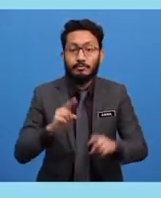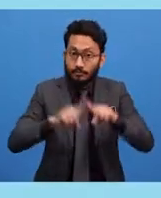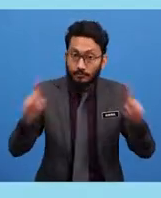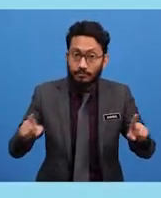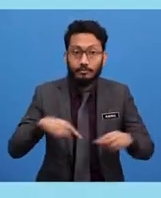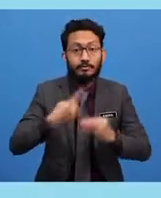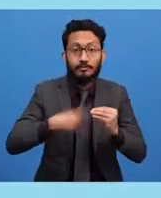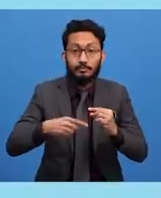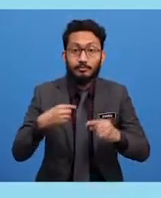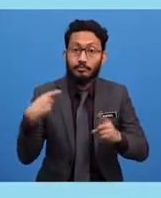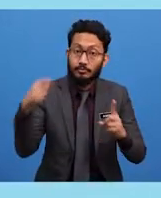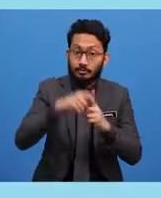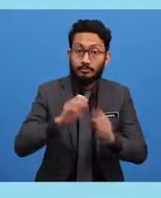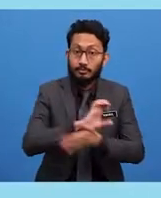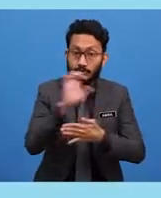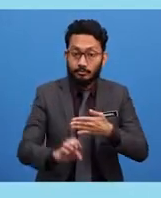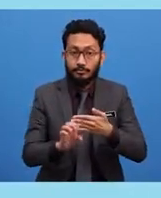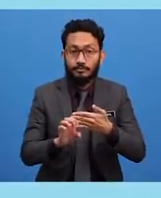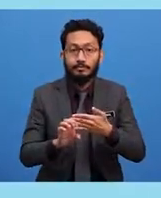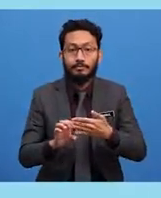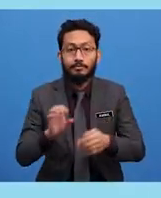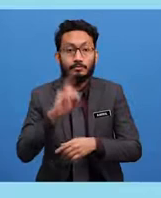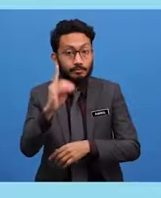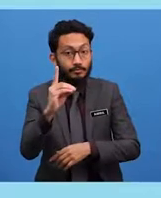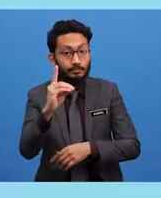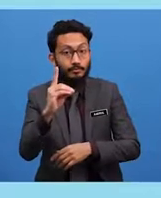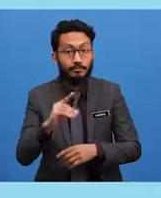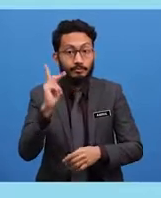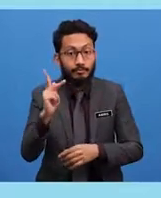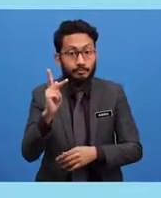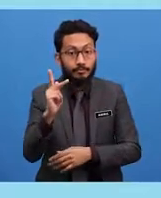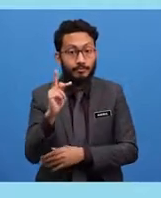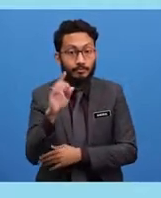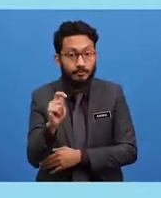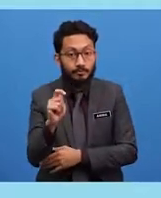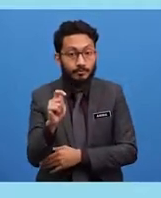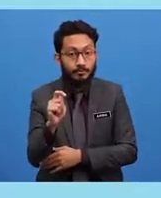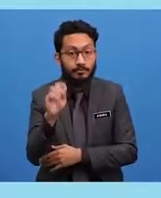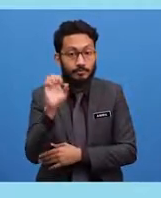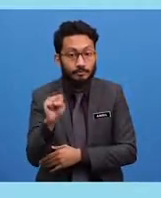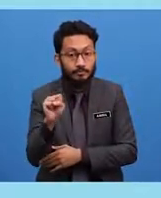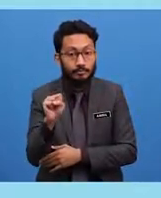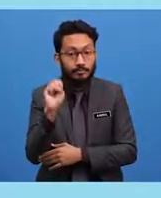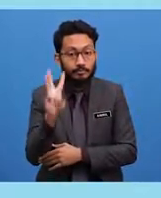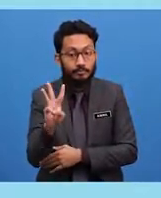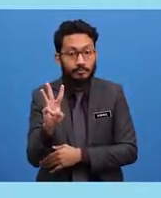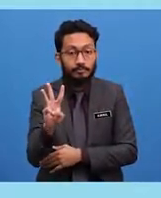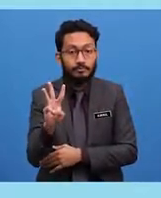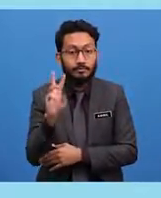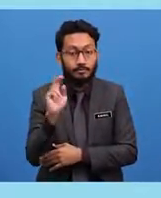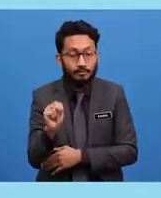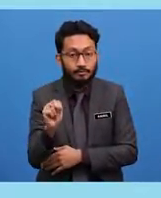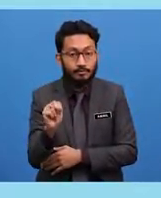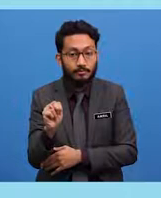the words end with the letters such as D, K, T, S, W,